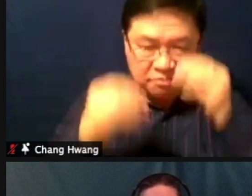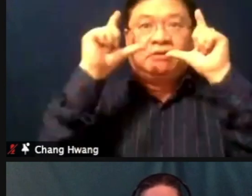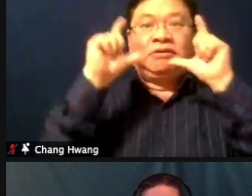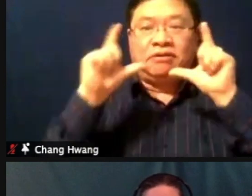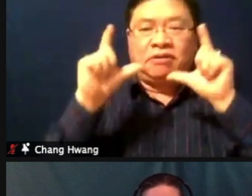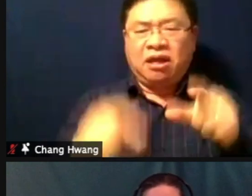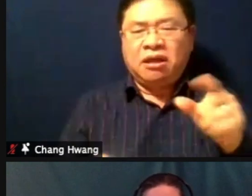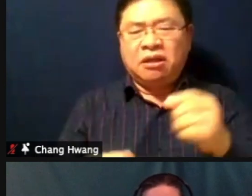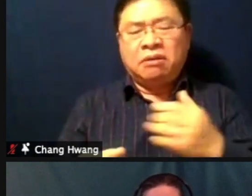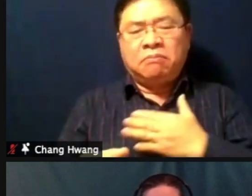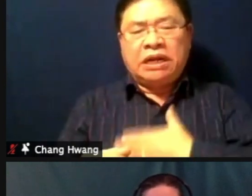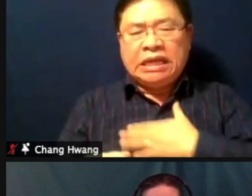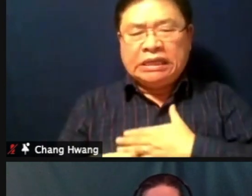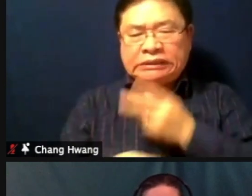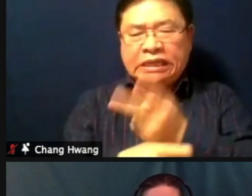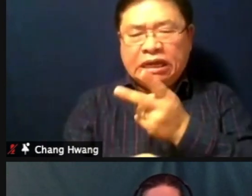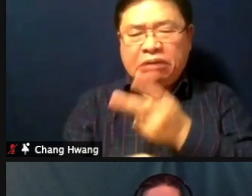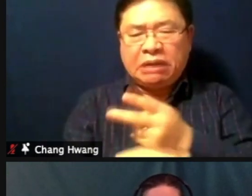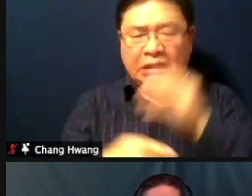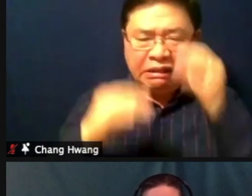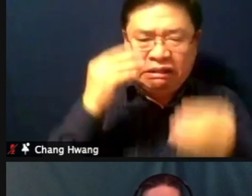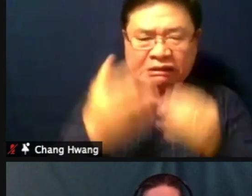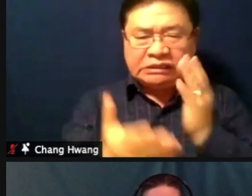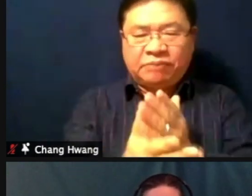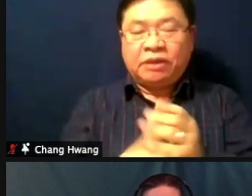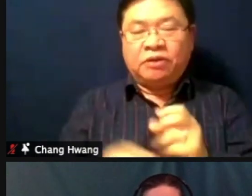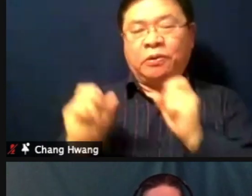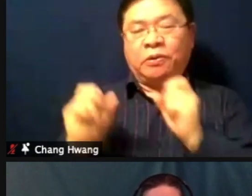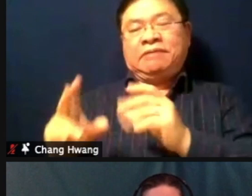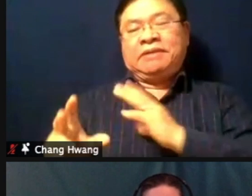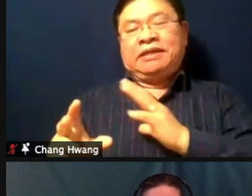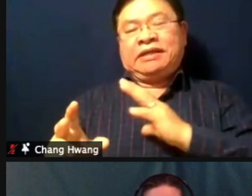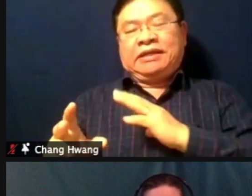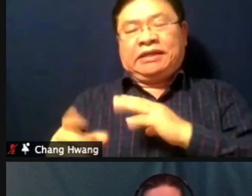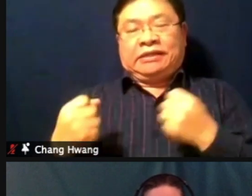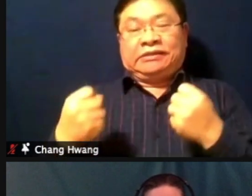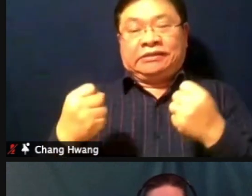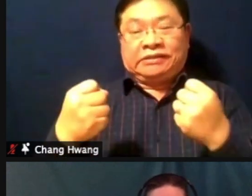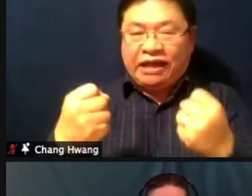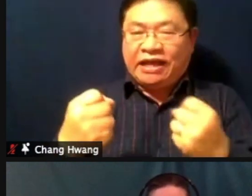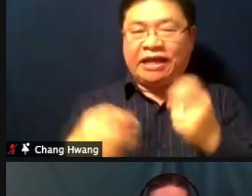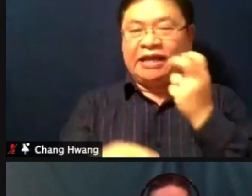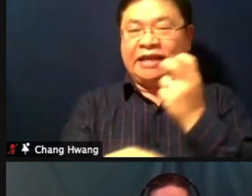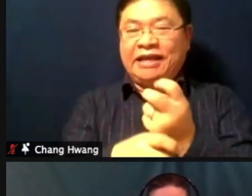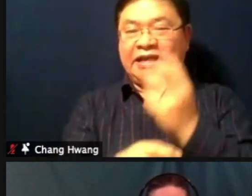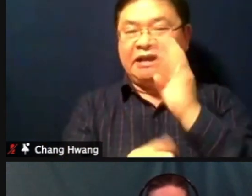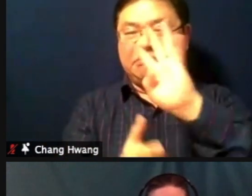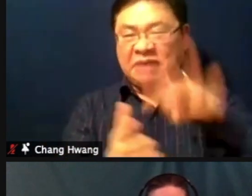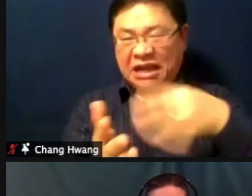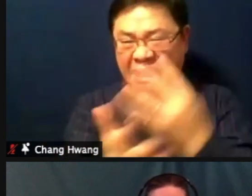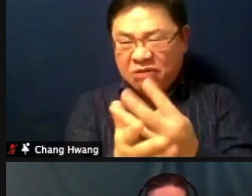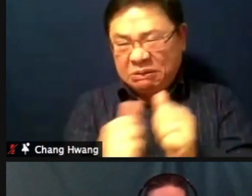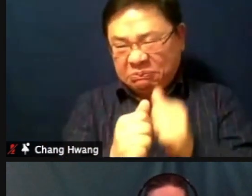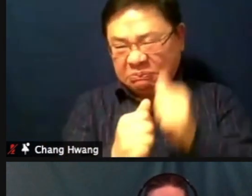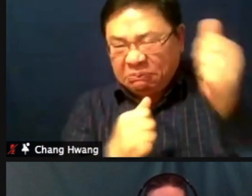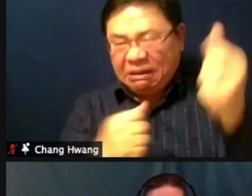Not so for me. So while that neighbor would ride in the car with me, they would occasionally tap me and say, "Hey, you're looking a little tired," and